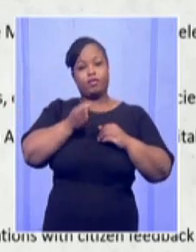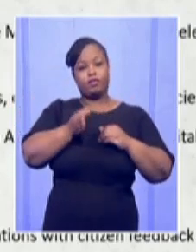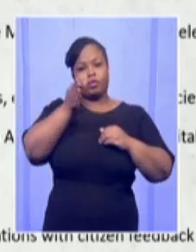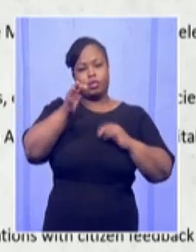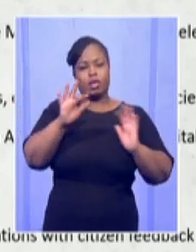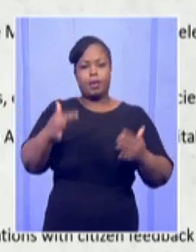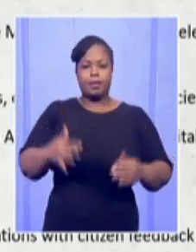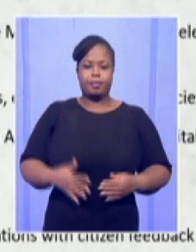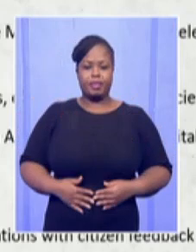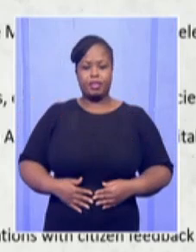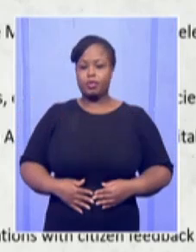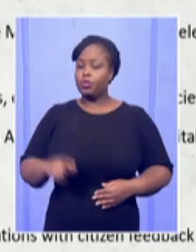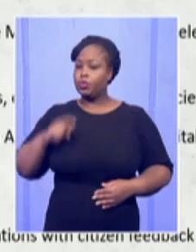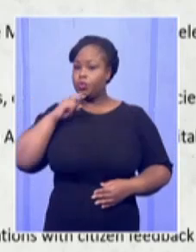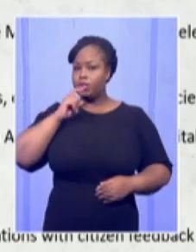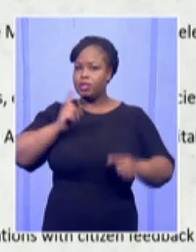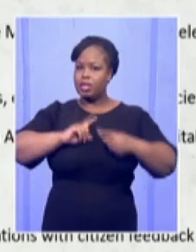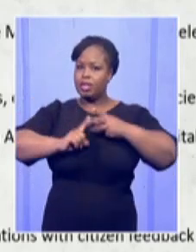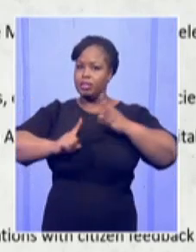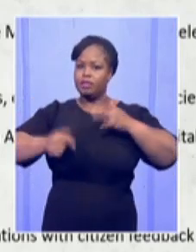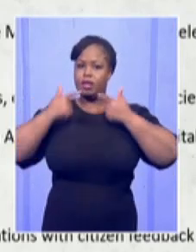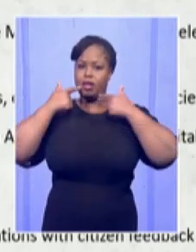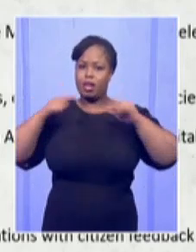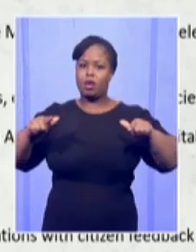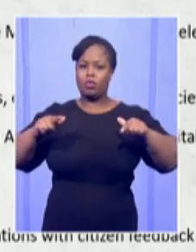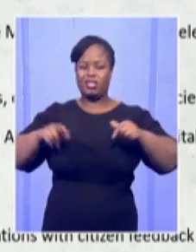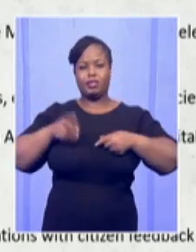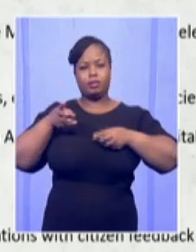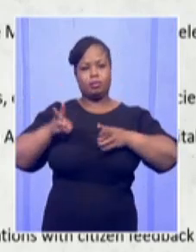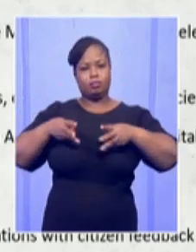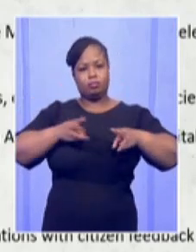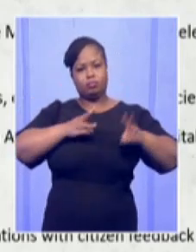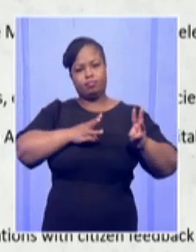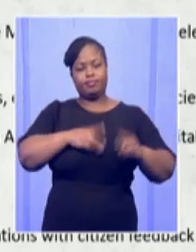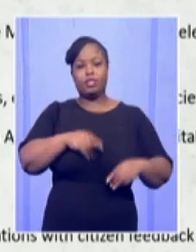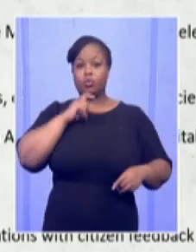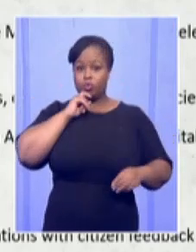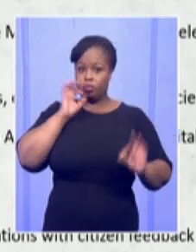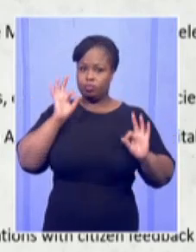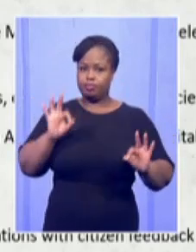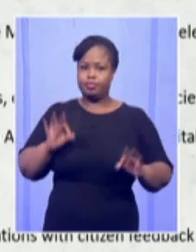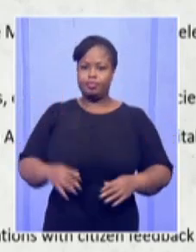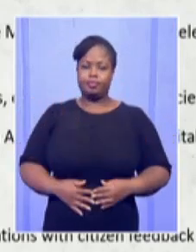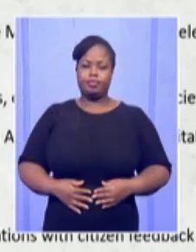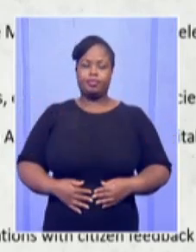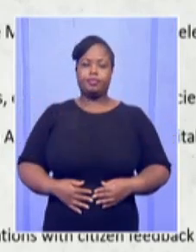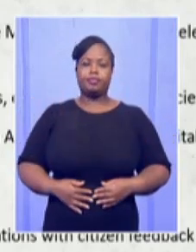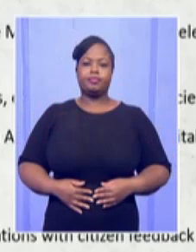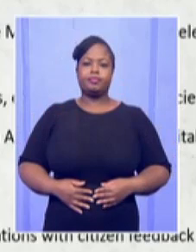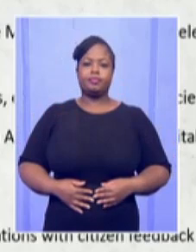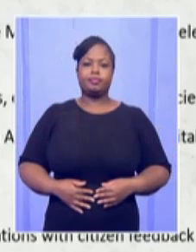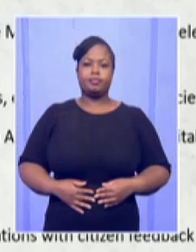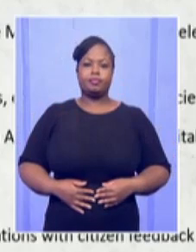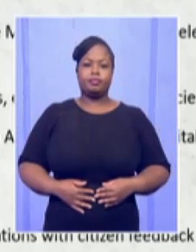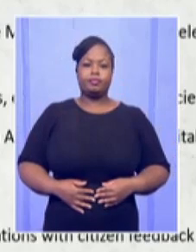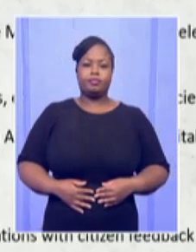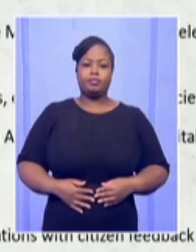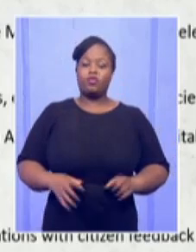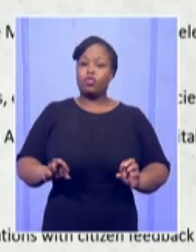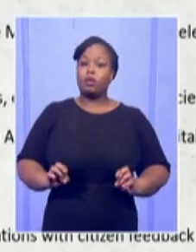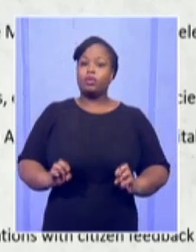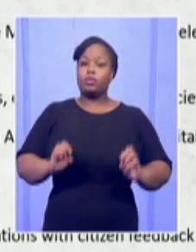of different languages and various platforms are actually very useful. Department in the space of